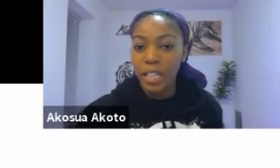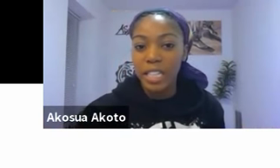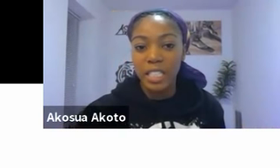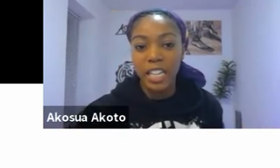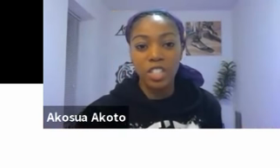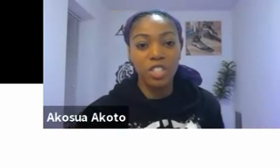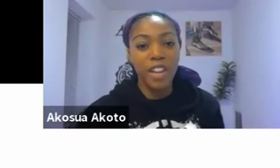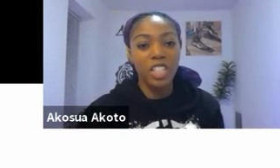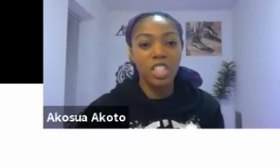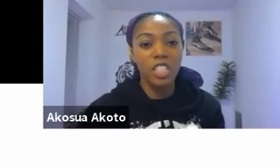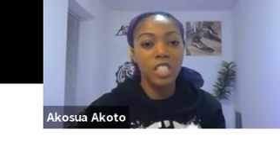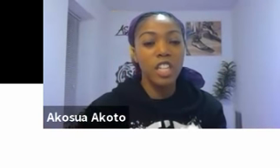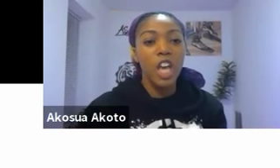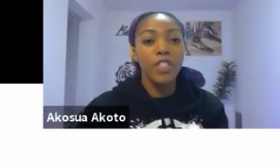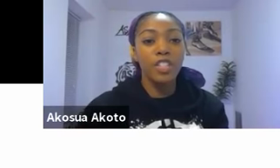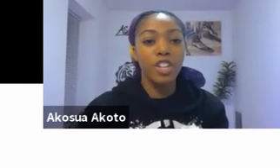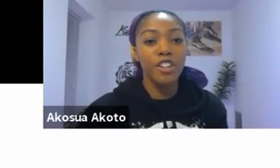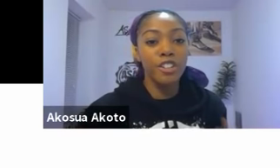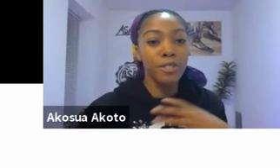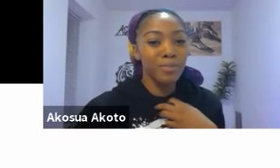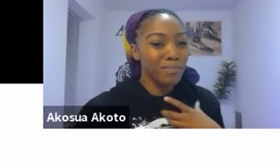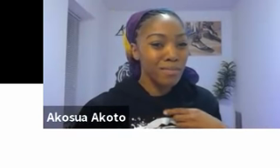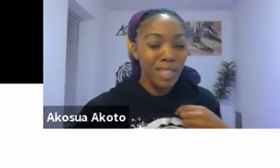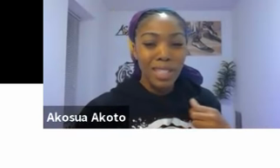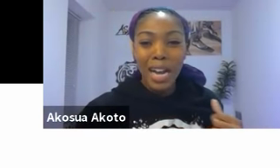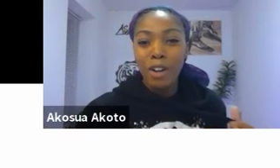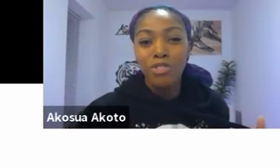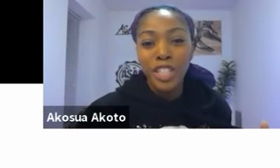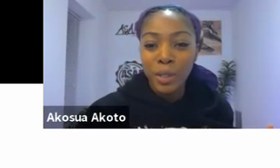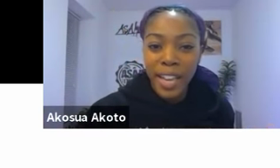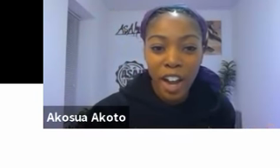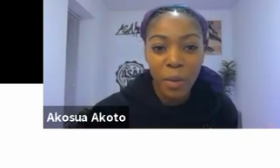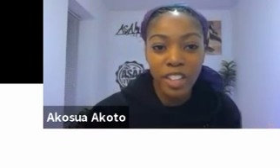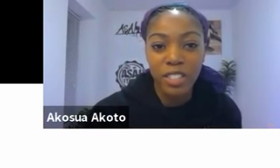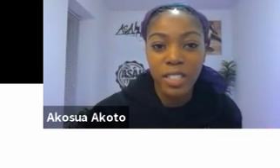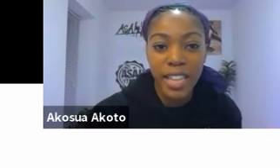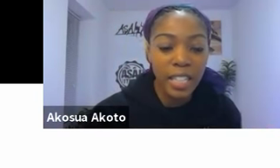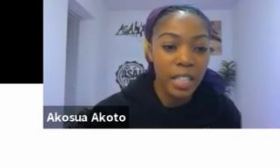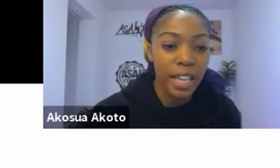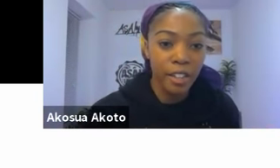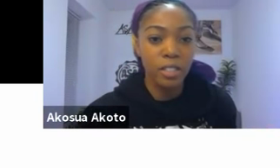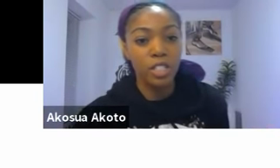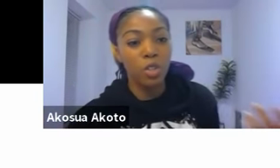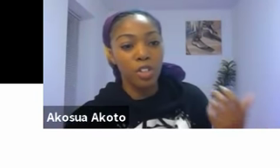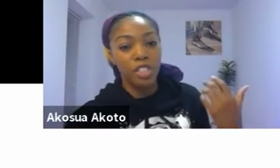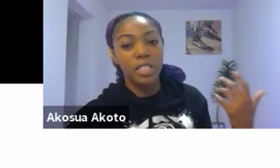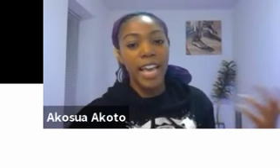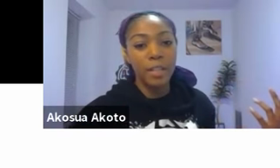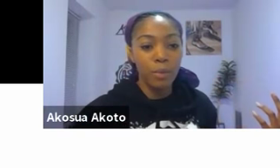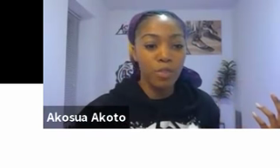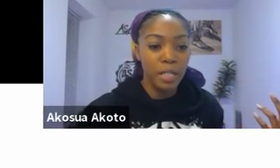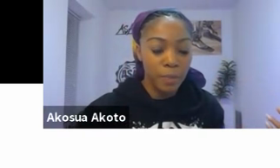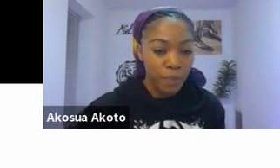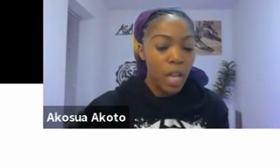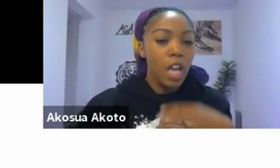how quickly it changes directions, the turns. Look how regal they are when they're just standing there, just gorgeous, the